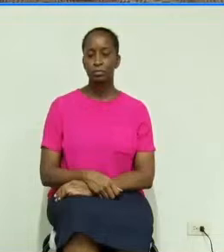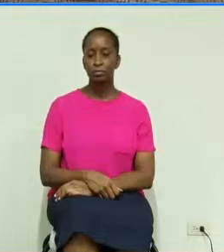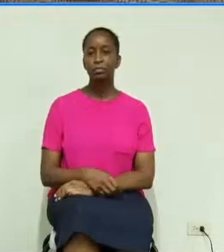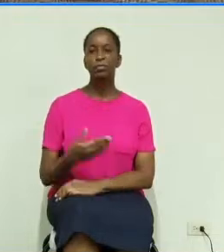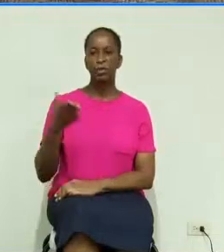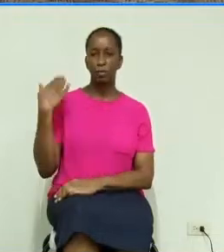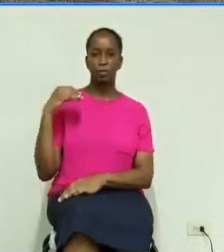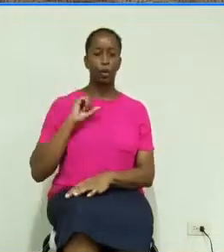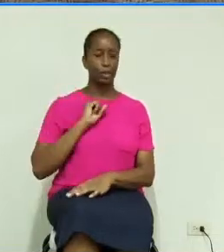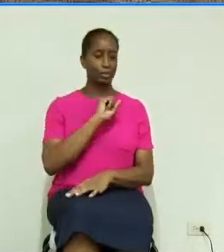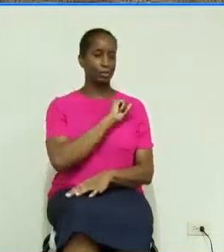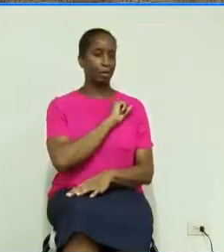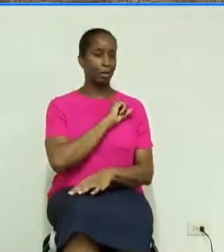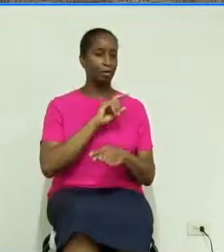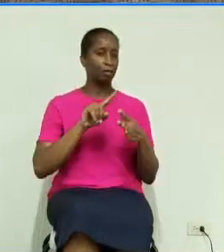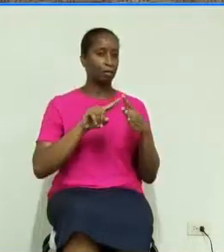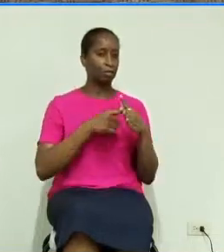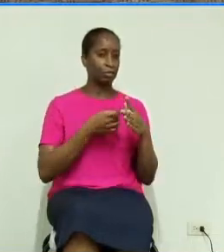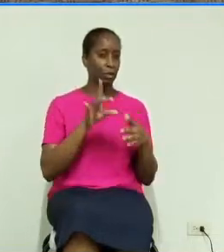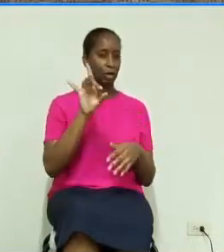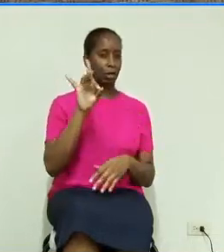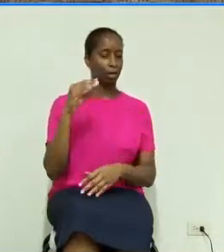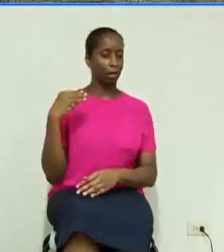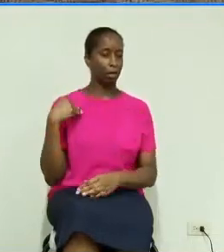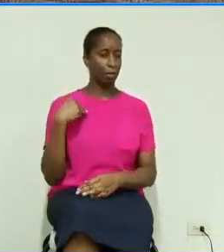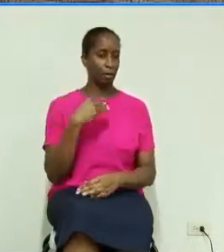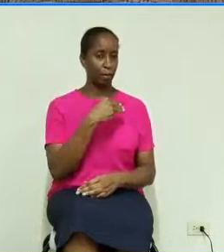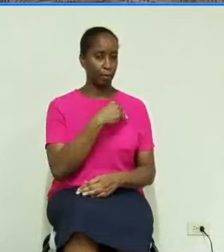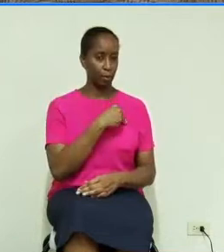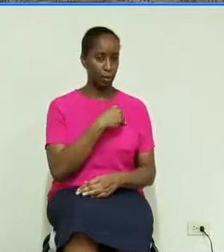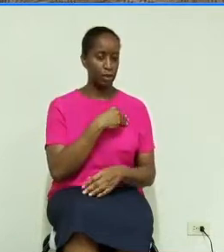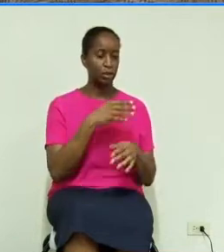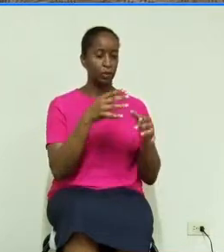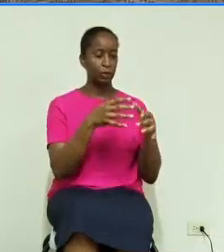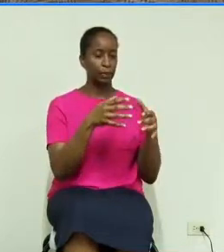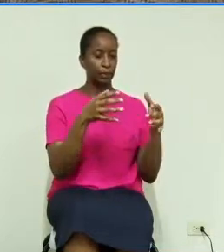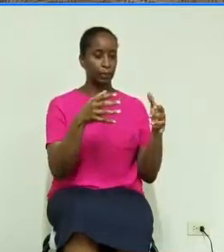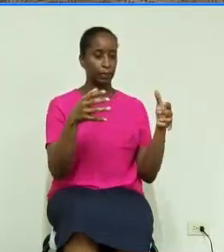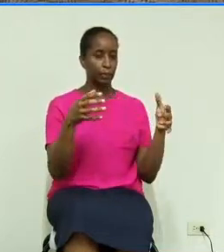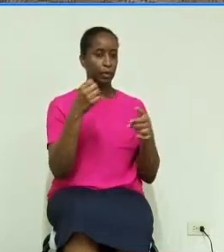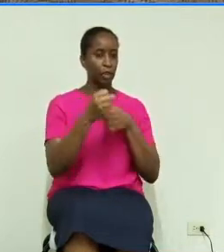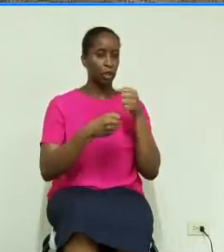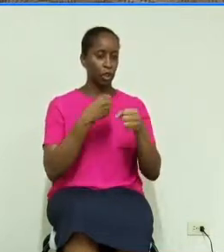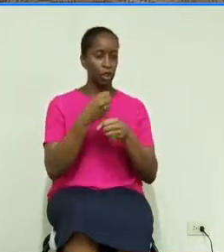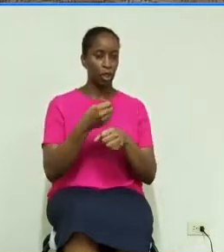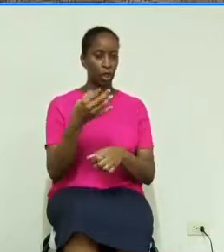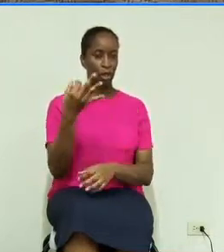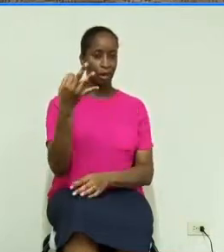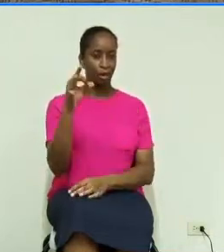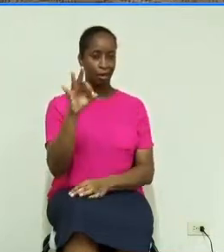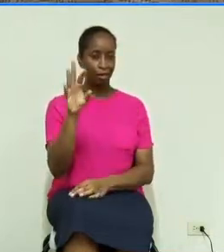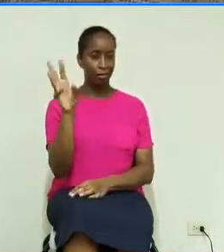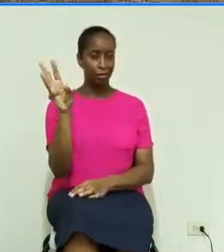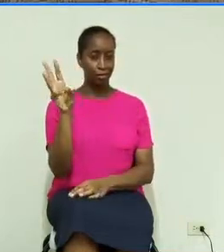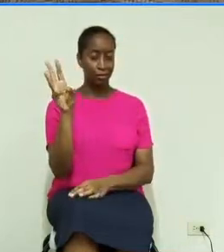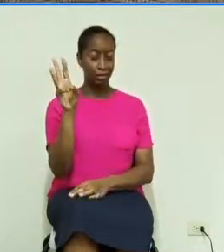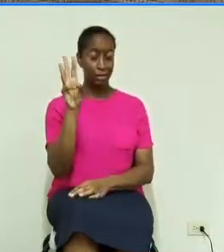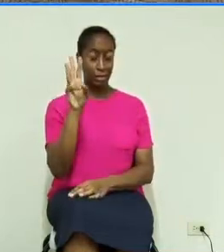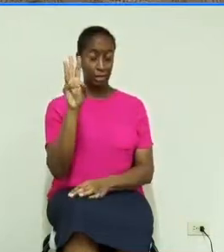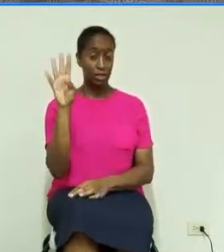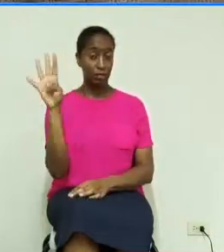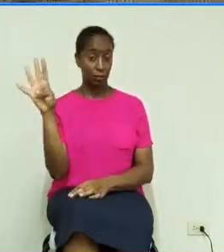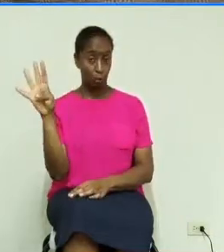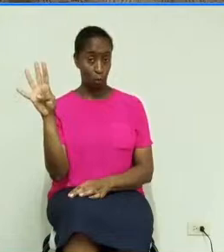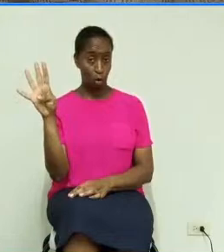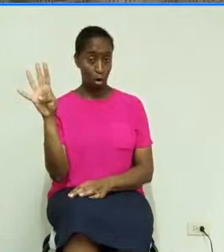where in 1964, the members of the Senate were increased to 21, and